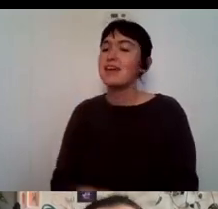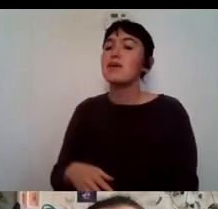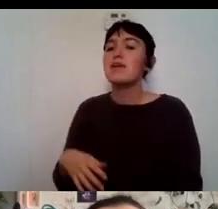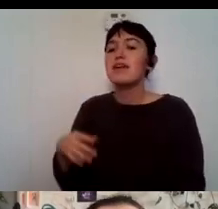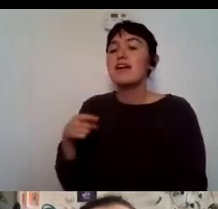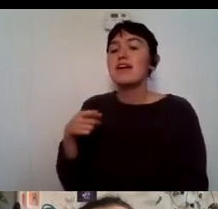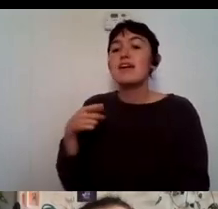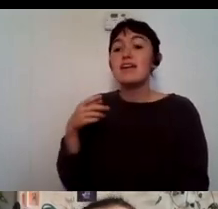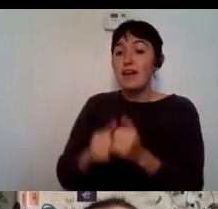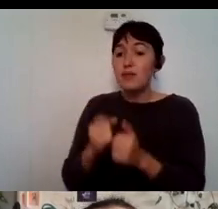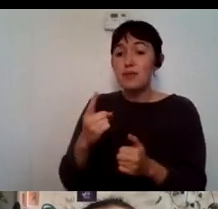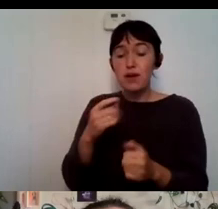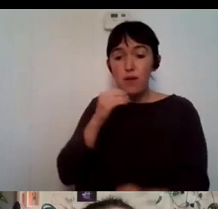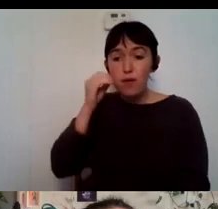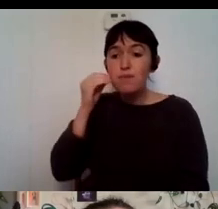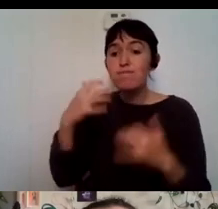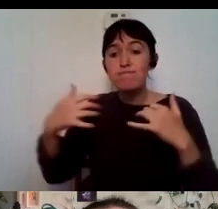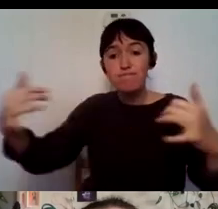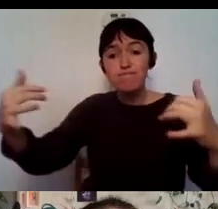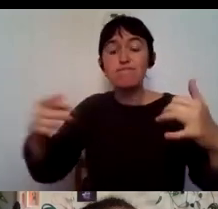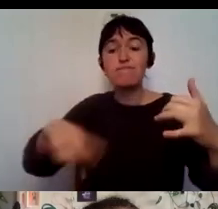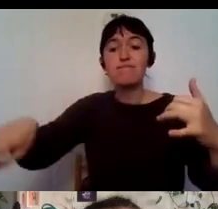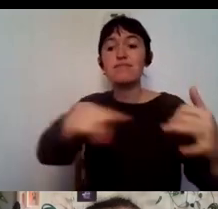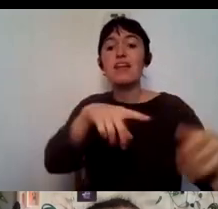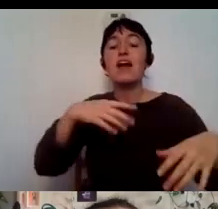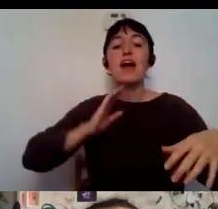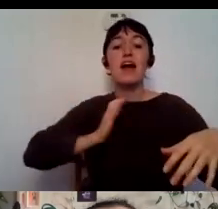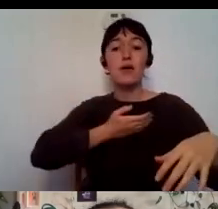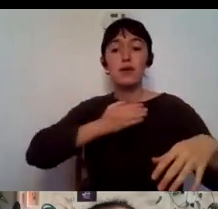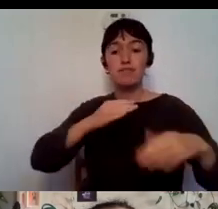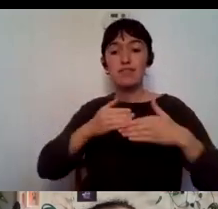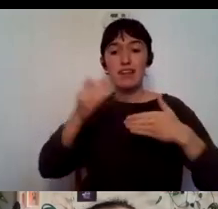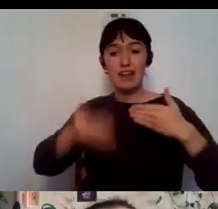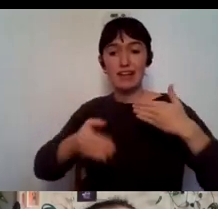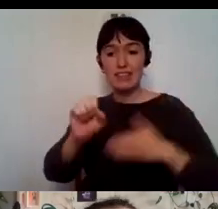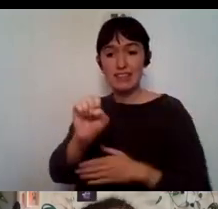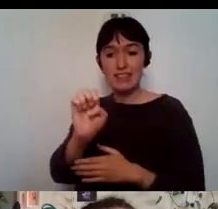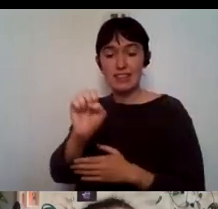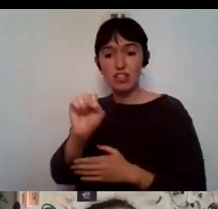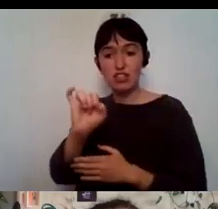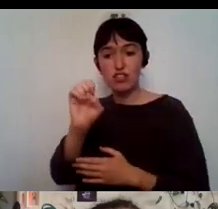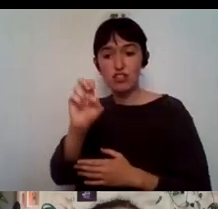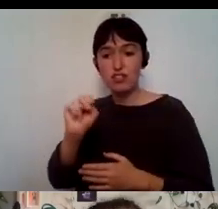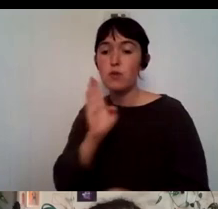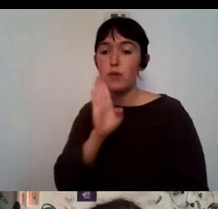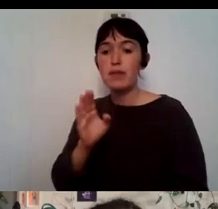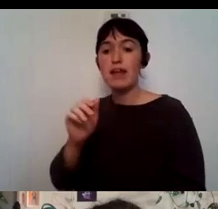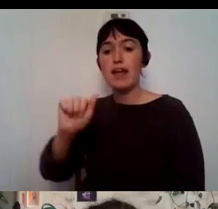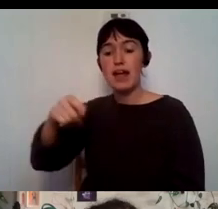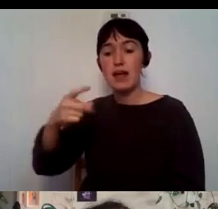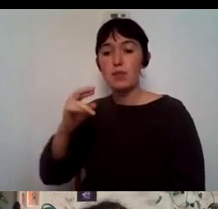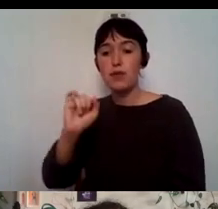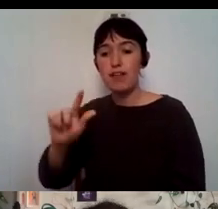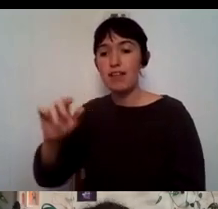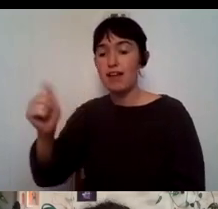our next session will be on April 18th. We're going to be talking about ancient tools. So it's going to be like an